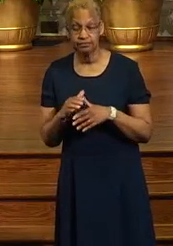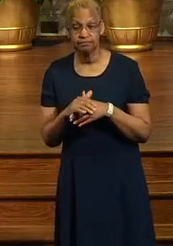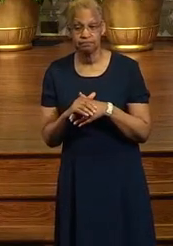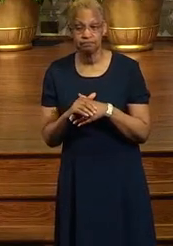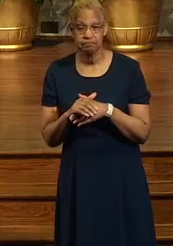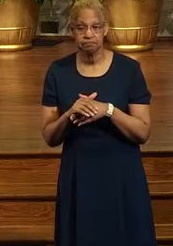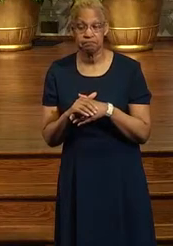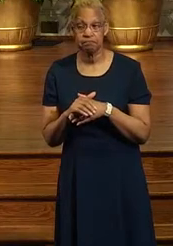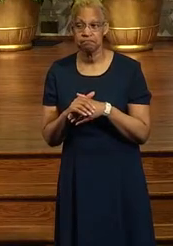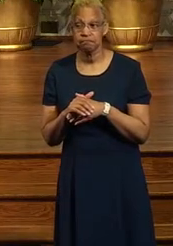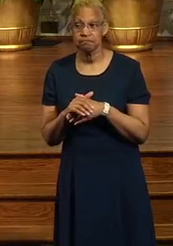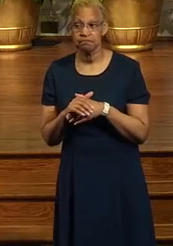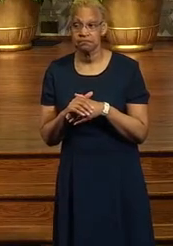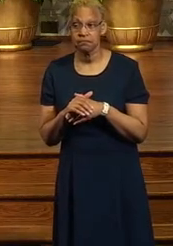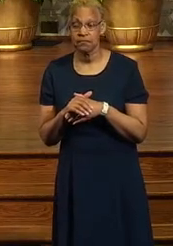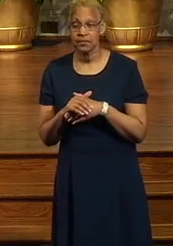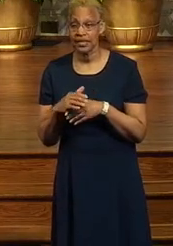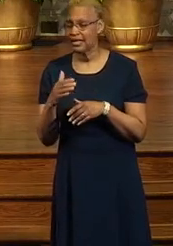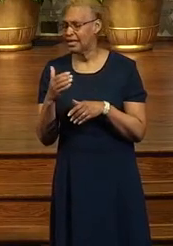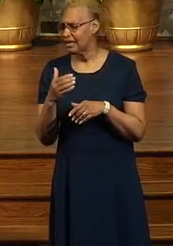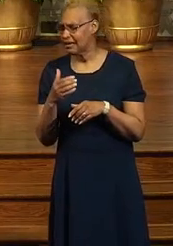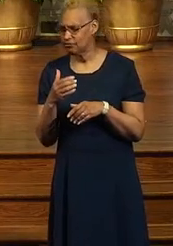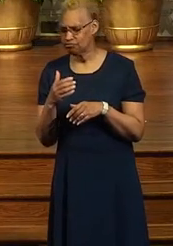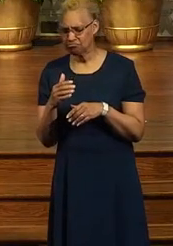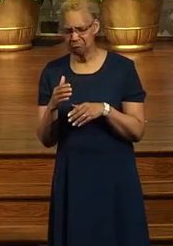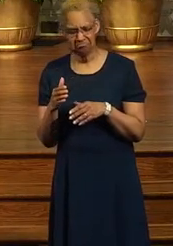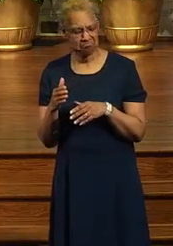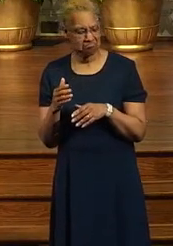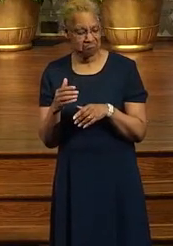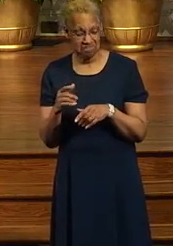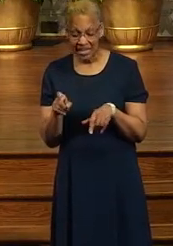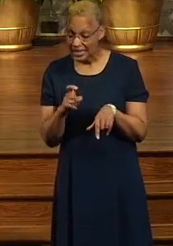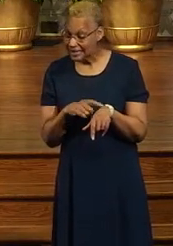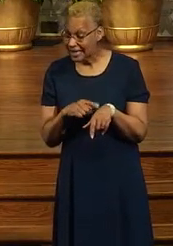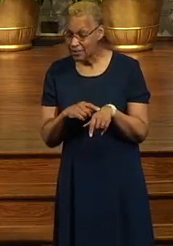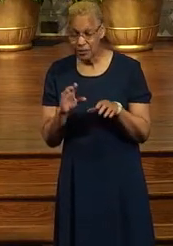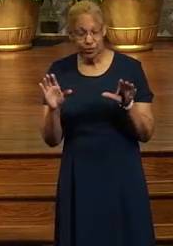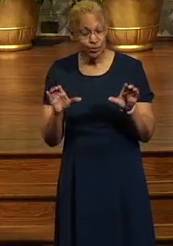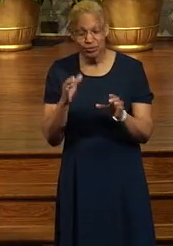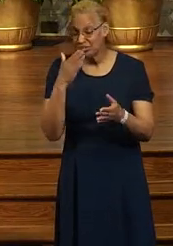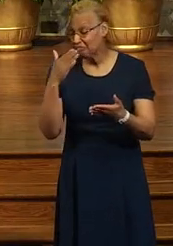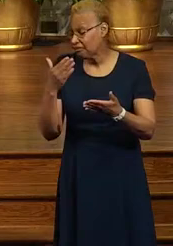anytime they're doing well and doing great,